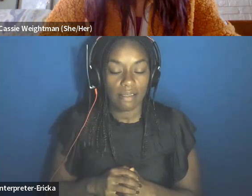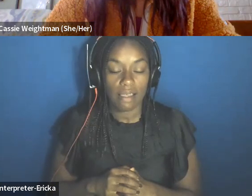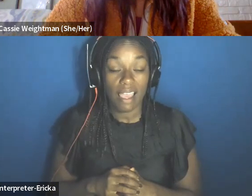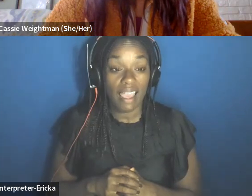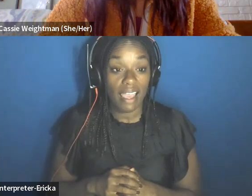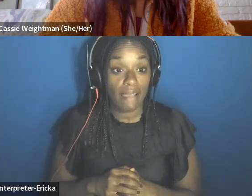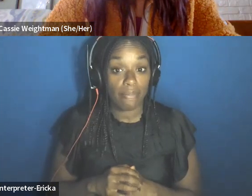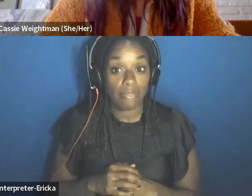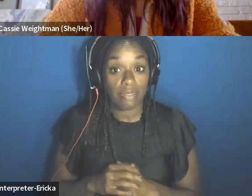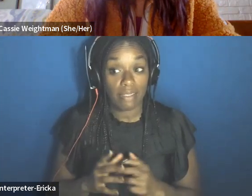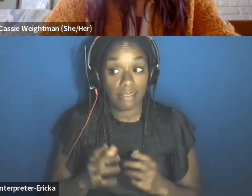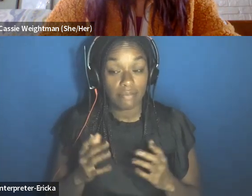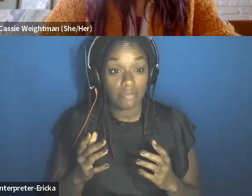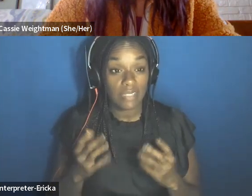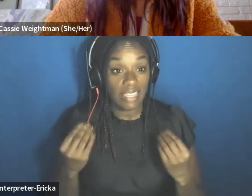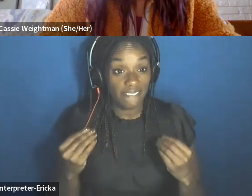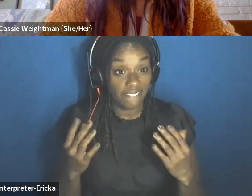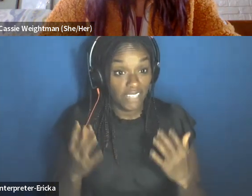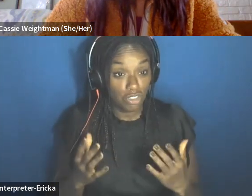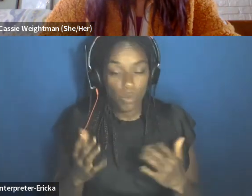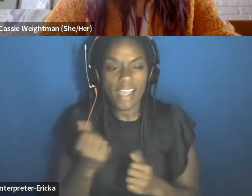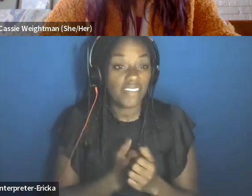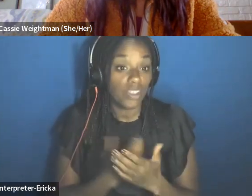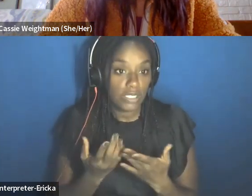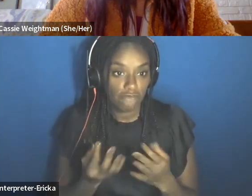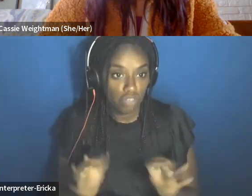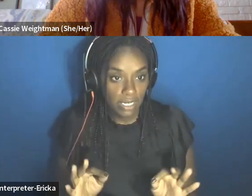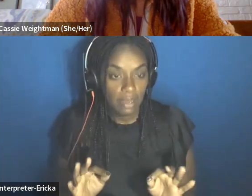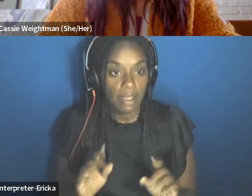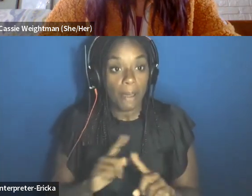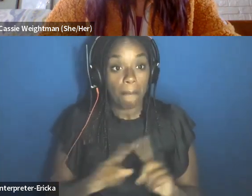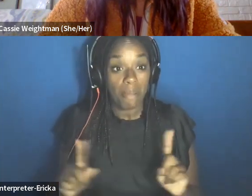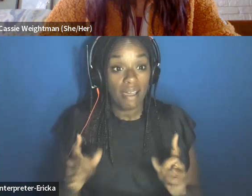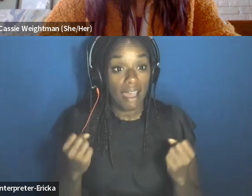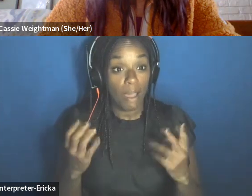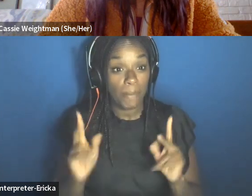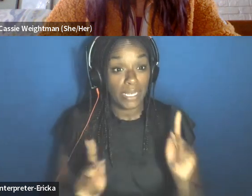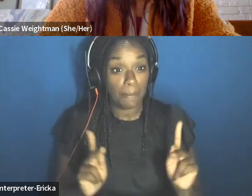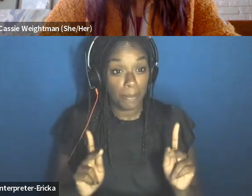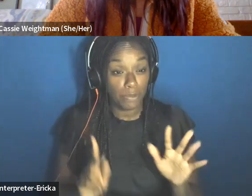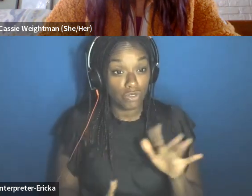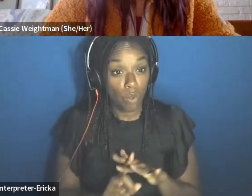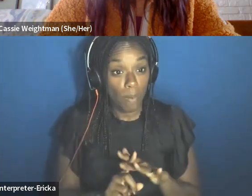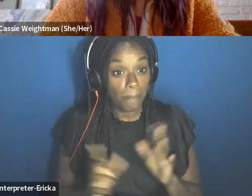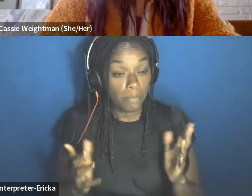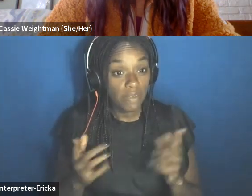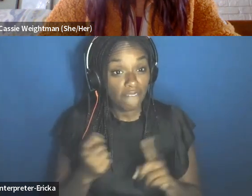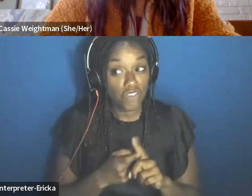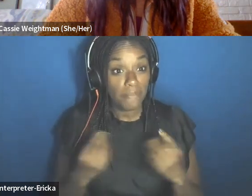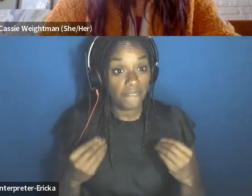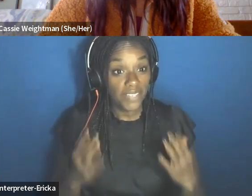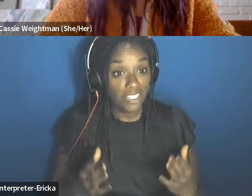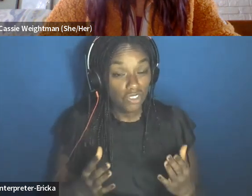for vendors, because everything was free of charge, was 30 to 40 people.